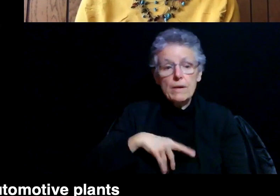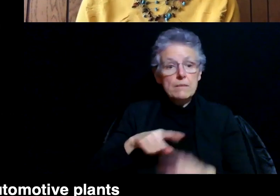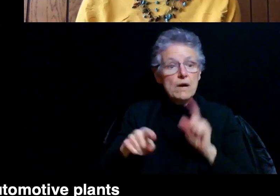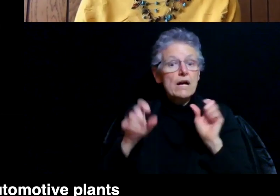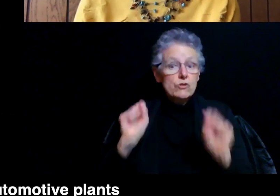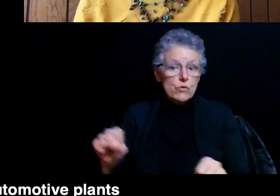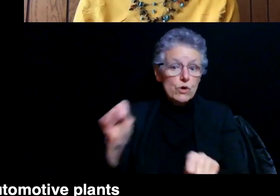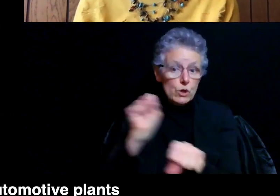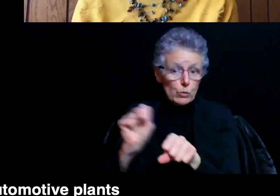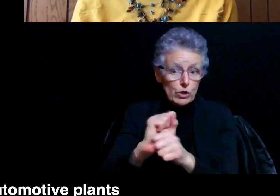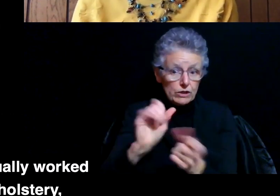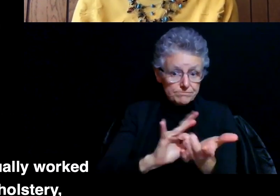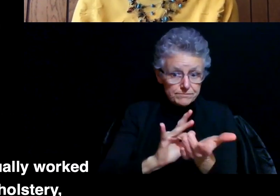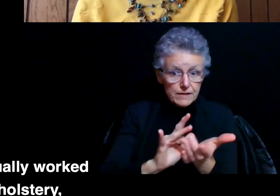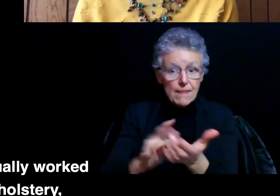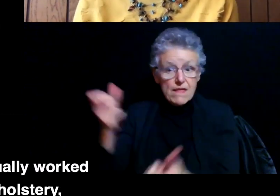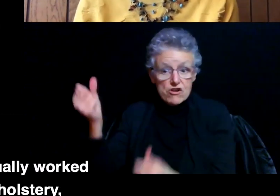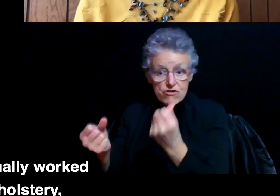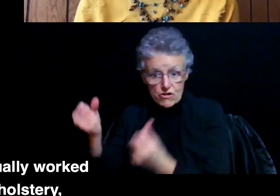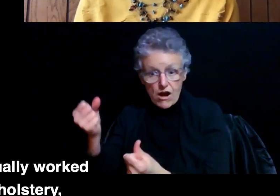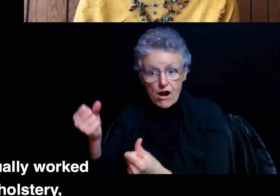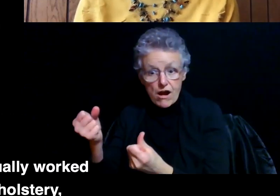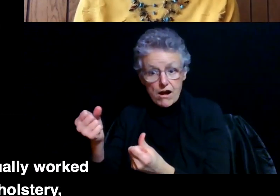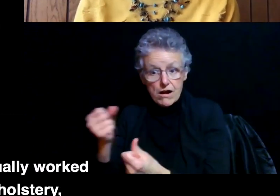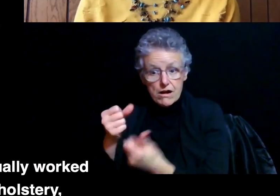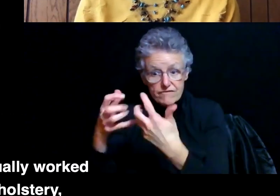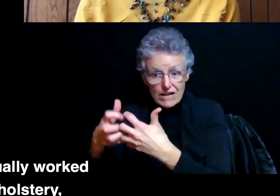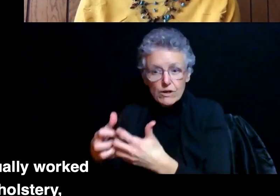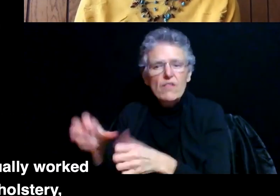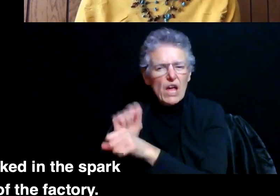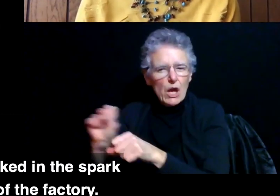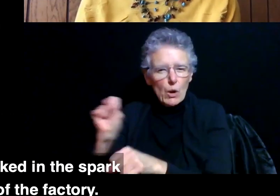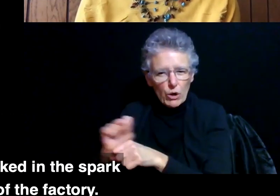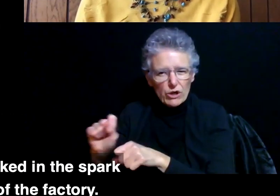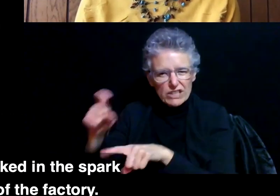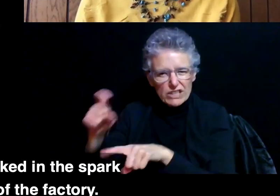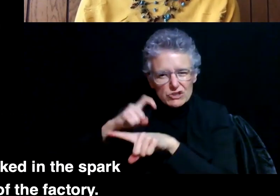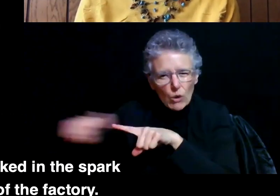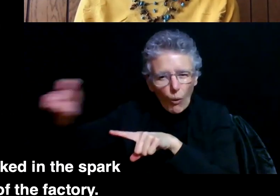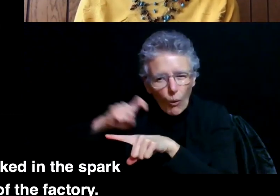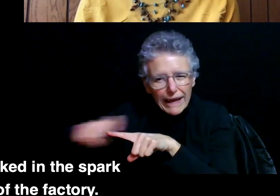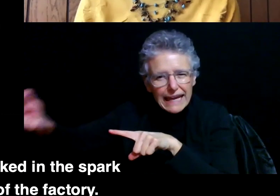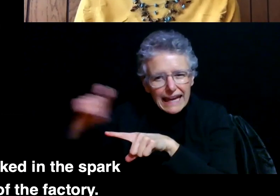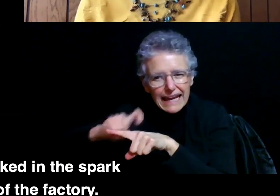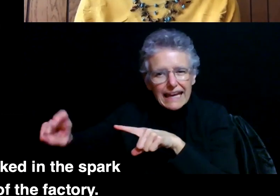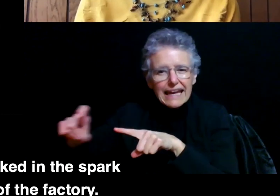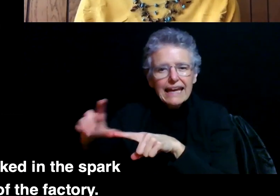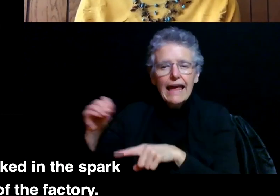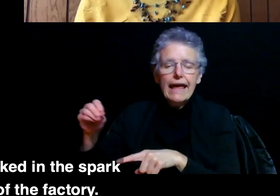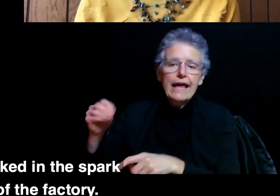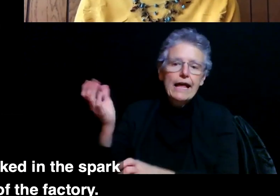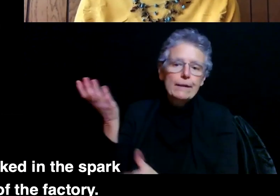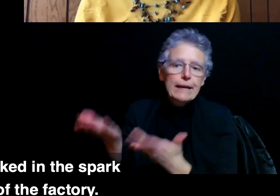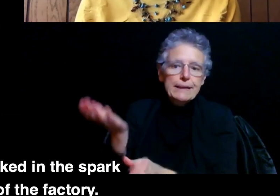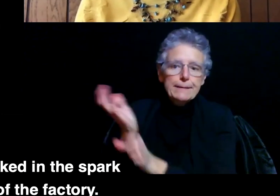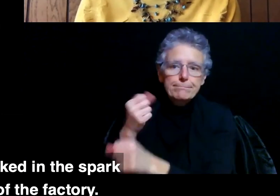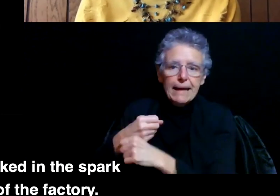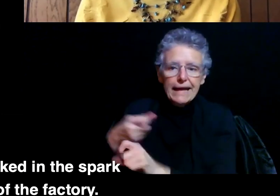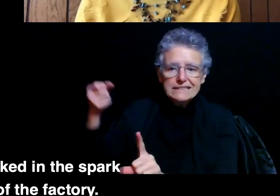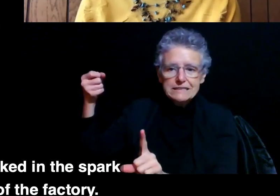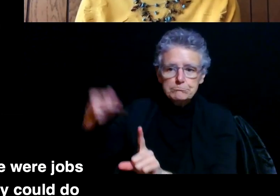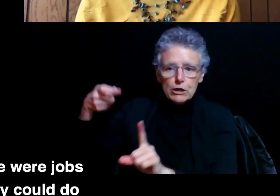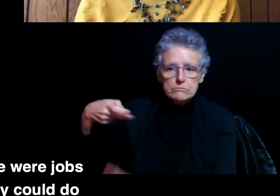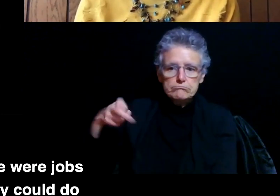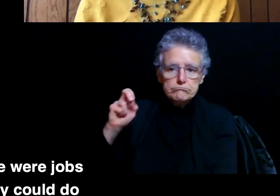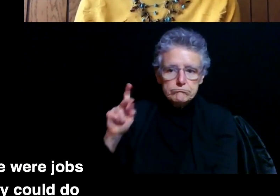work. And in the automotive plants, they actually worked in upholstery and they worked in the spark plug part of the